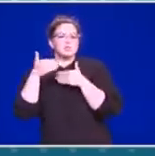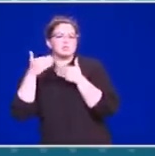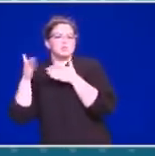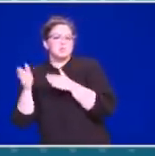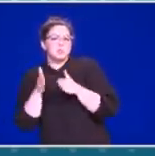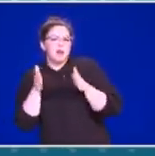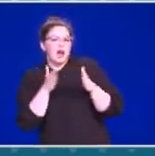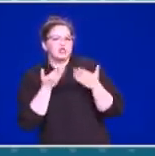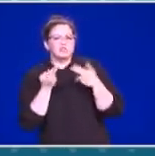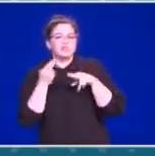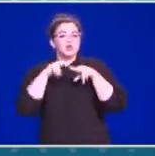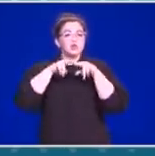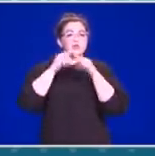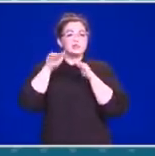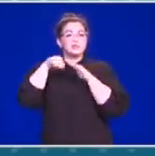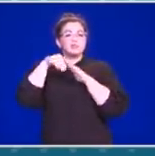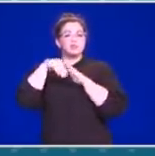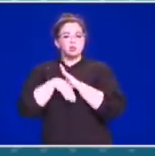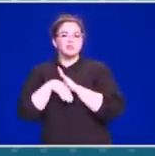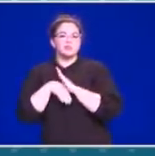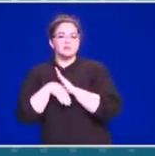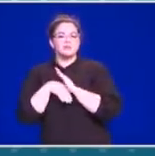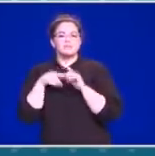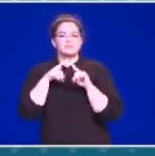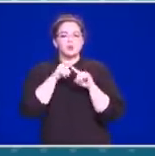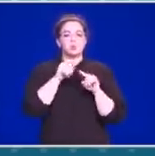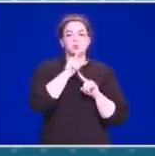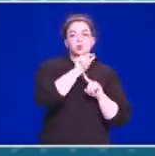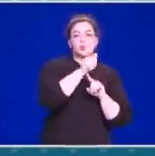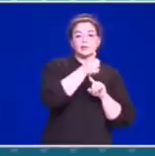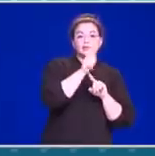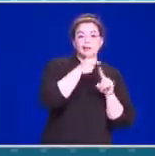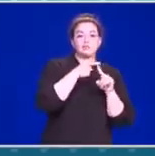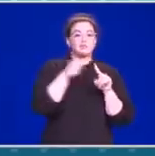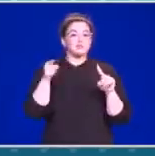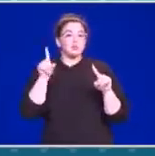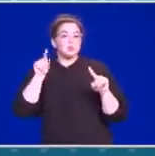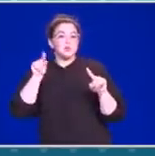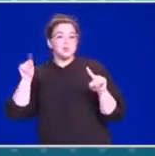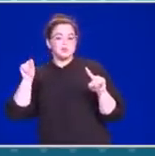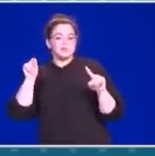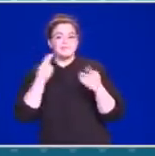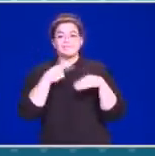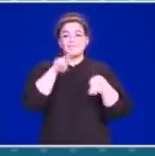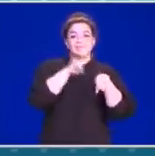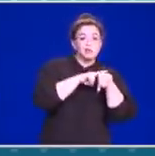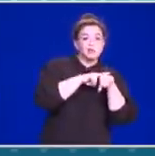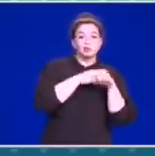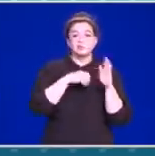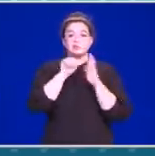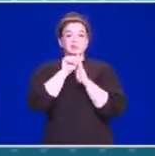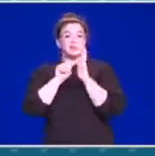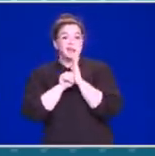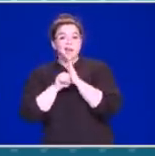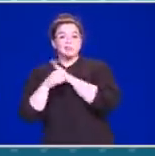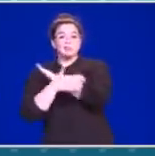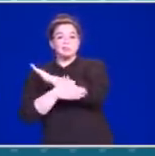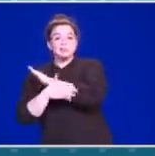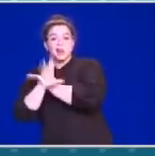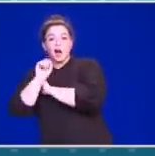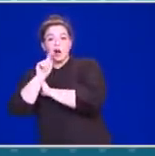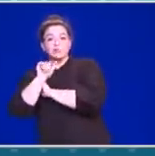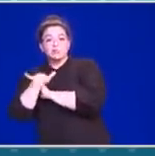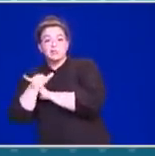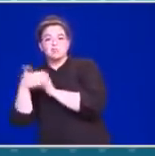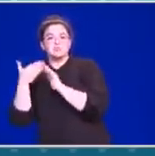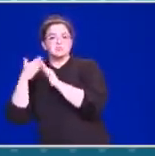population increase and decrease between 2010 and 2020 from the national level to states, counties,